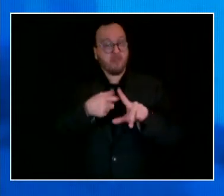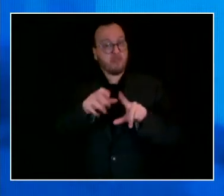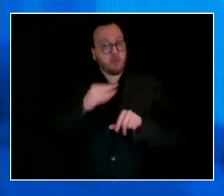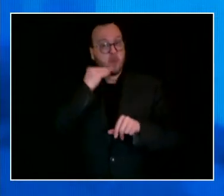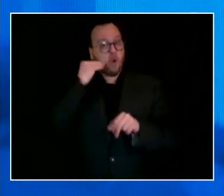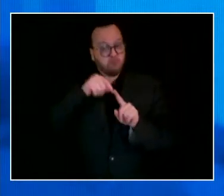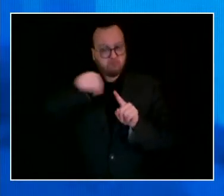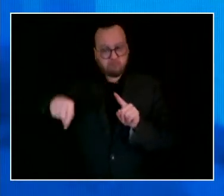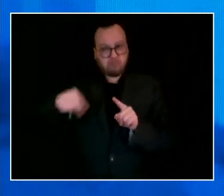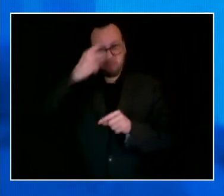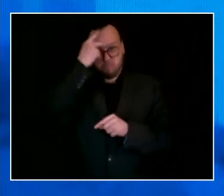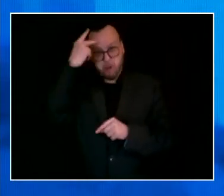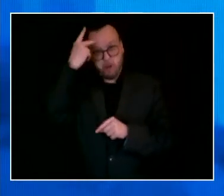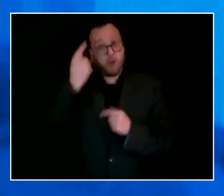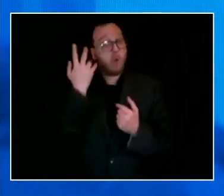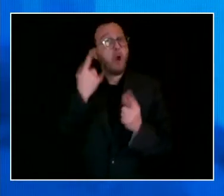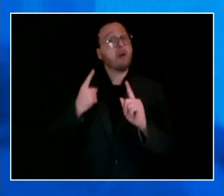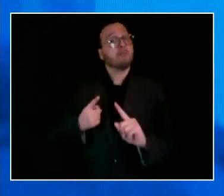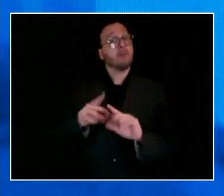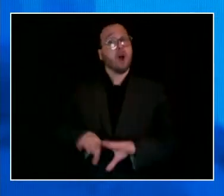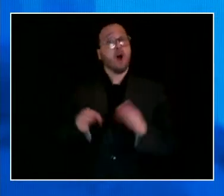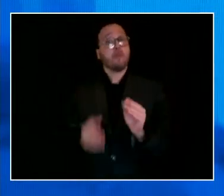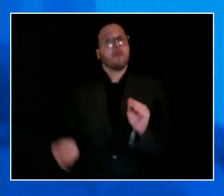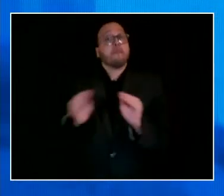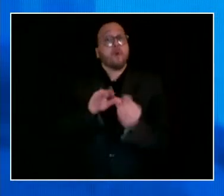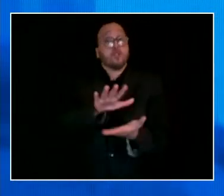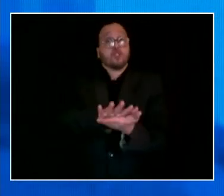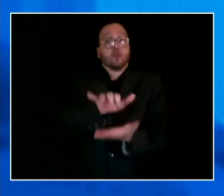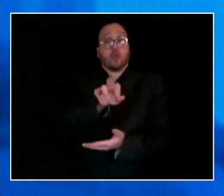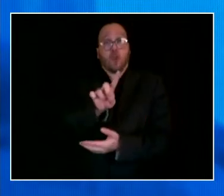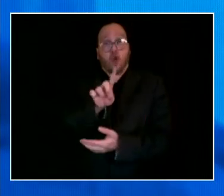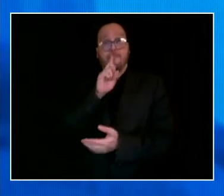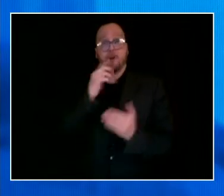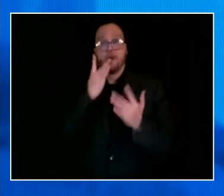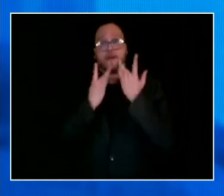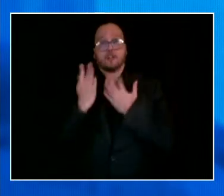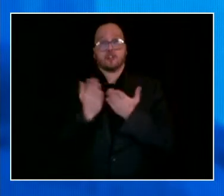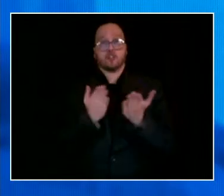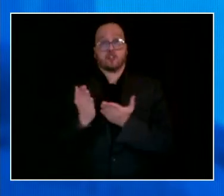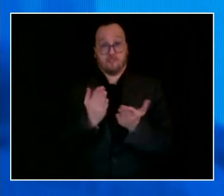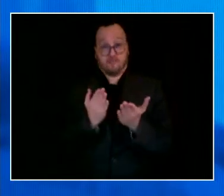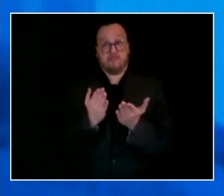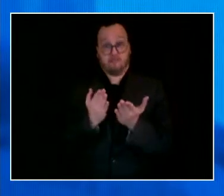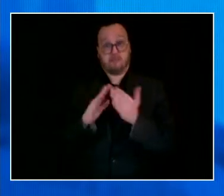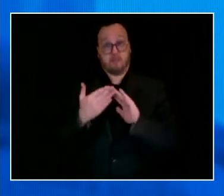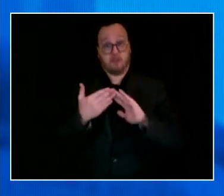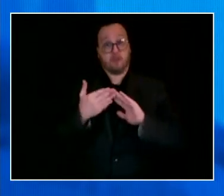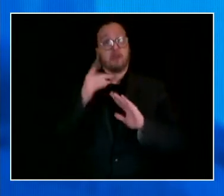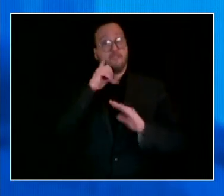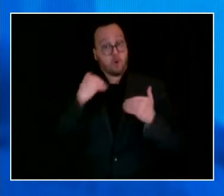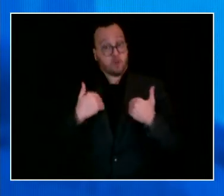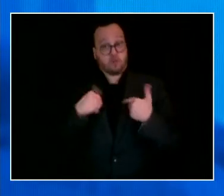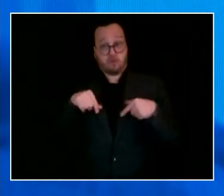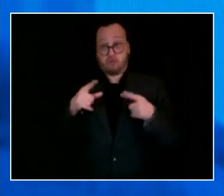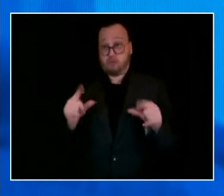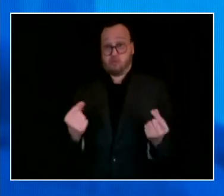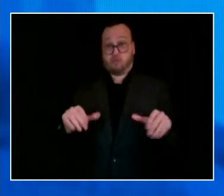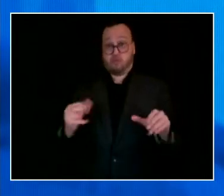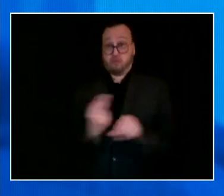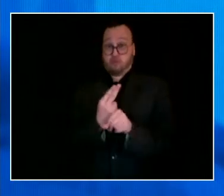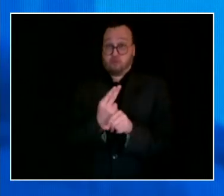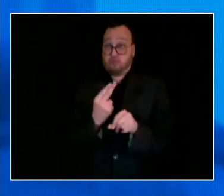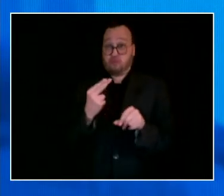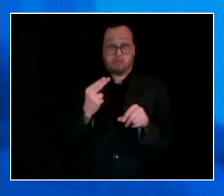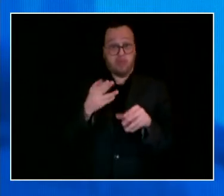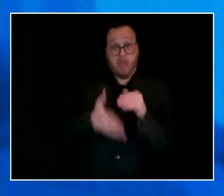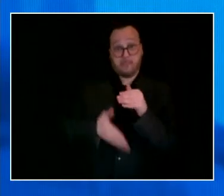in underserved communities and neighborhoods for use during the summer, after school, and on weekends. And we're not